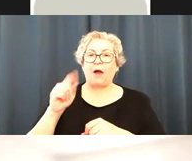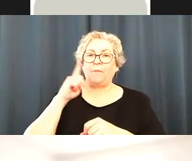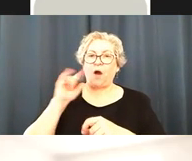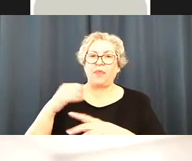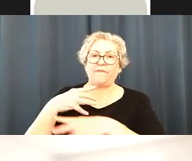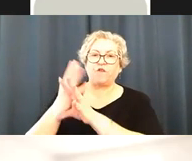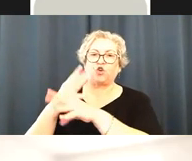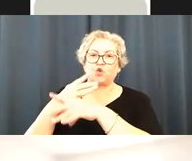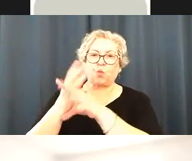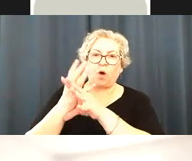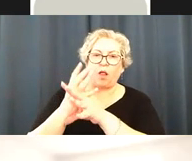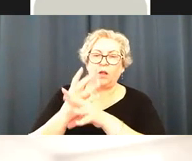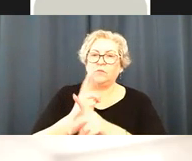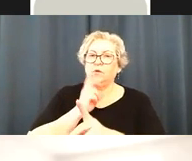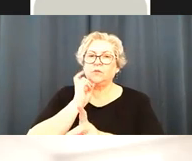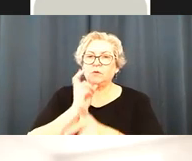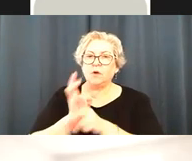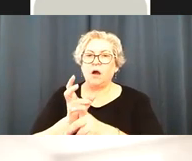to get them in meetings. Shoot,